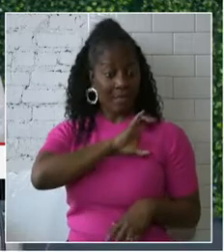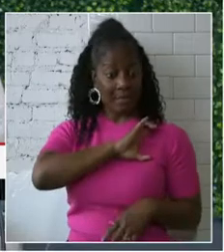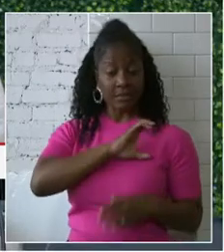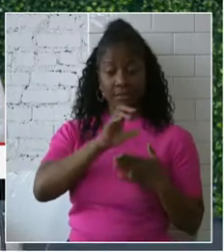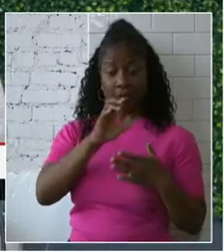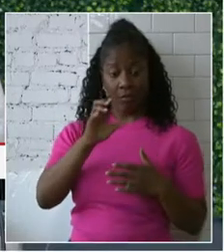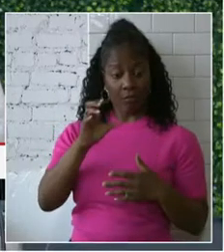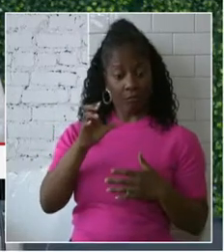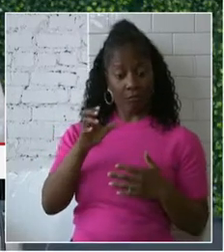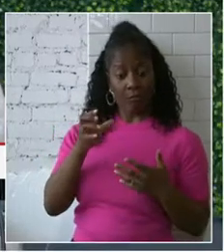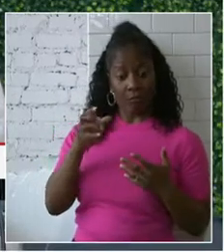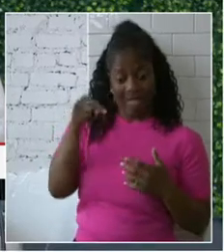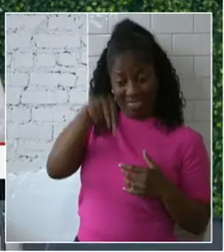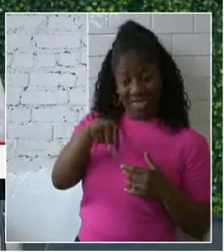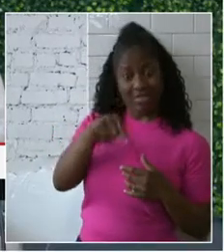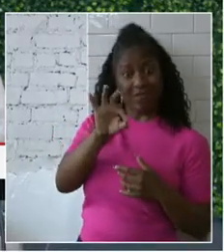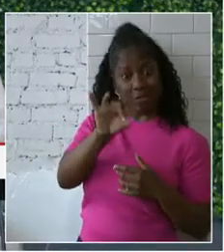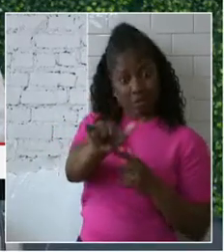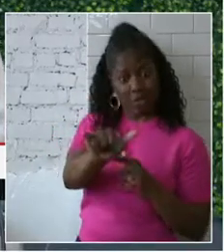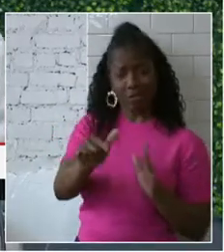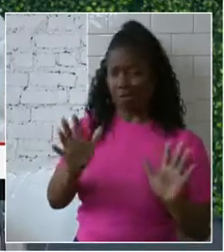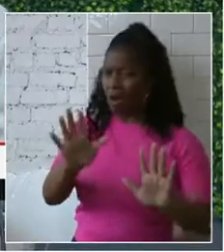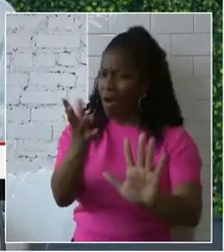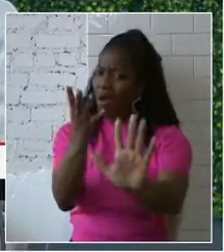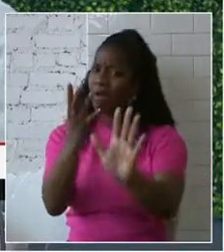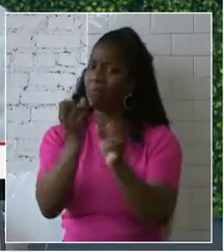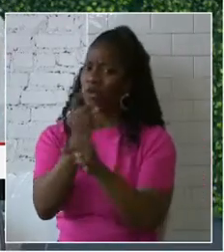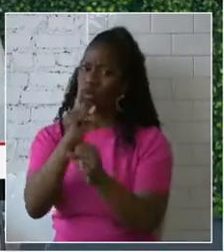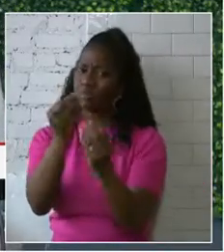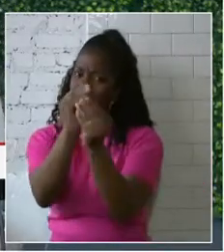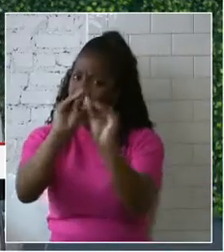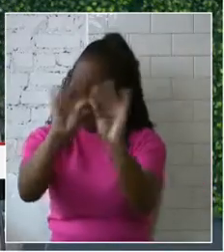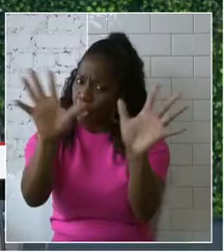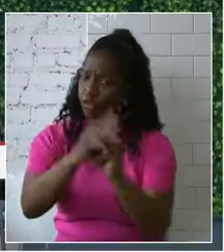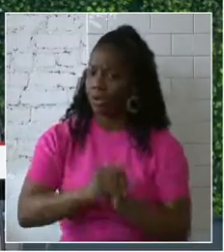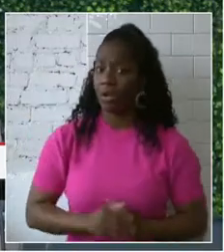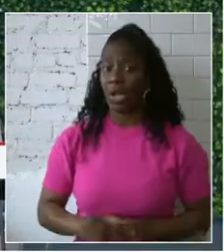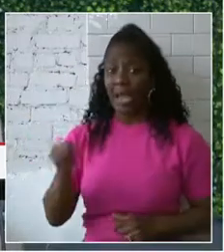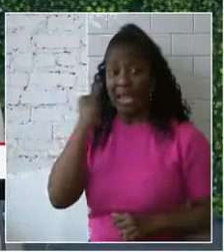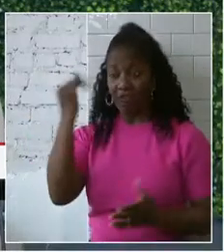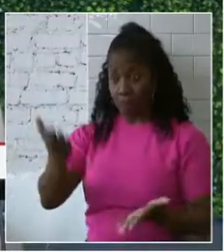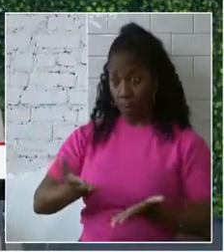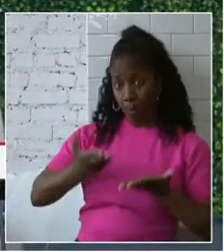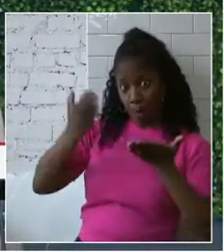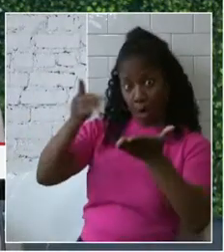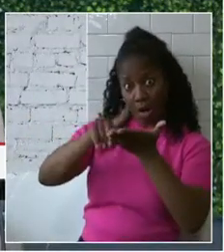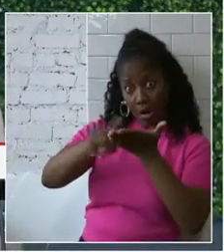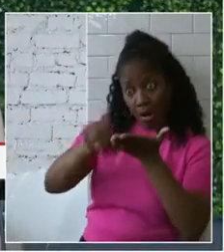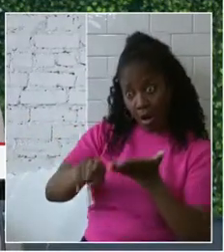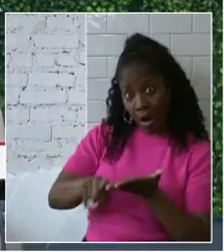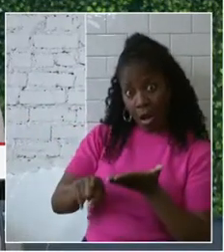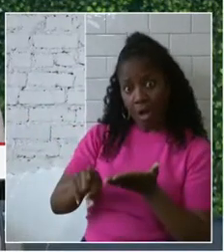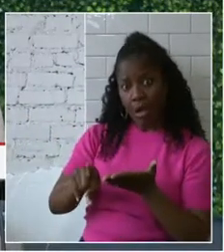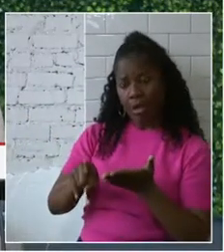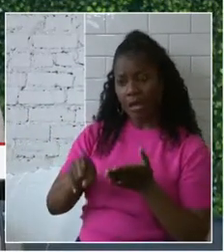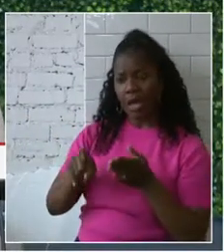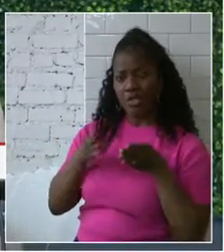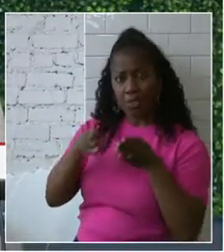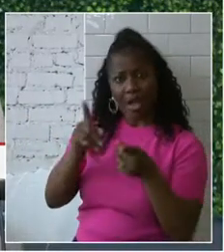fiscal year. So let me be clear. So if they're proposing an audit as a way to sidestep